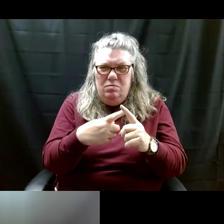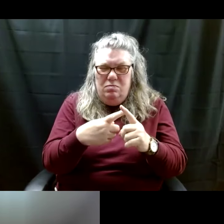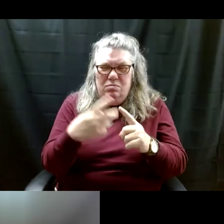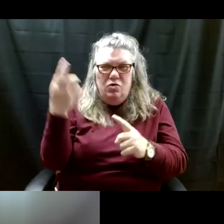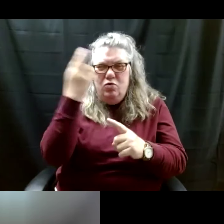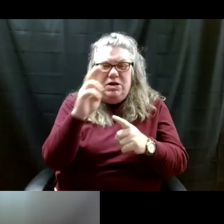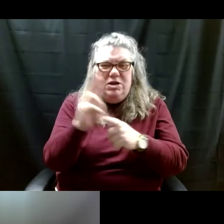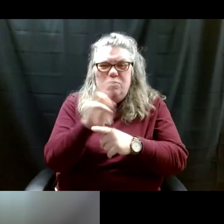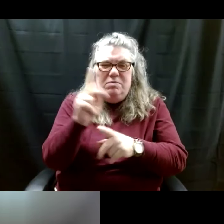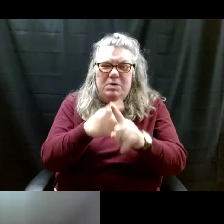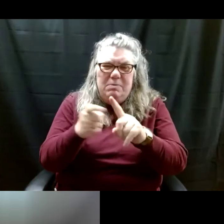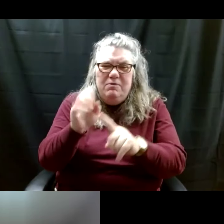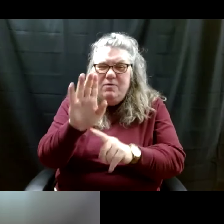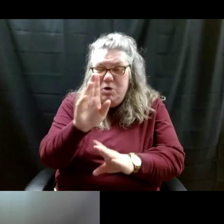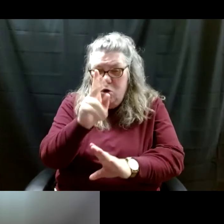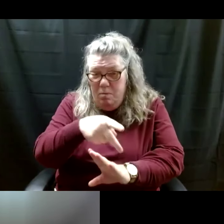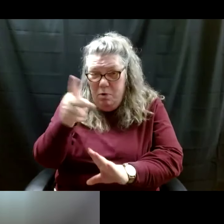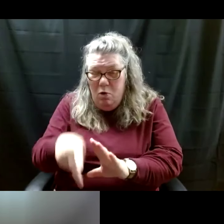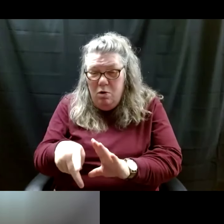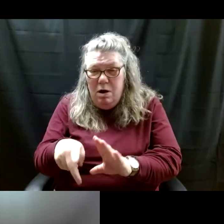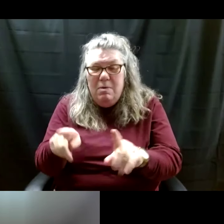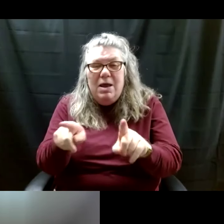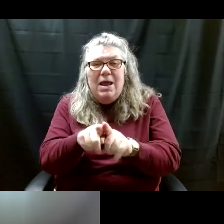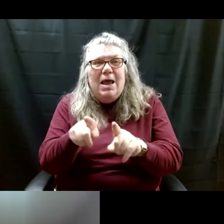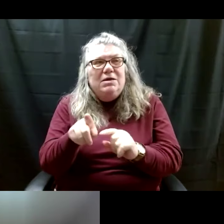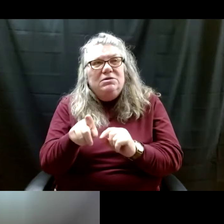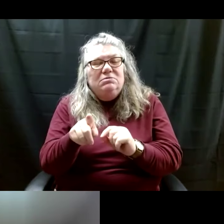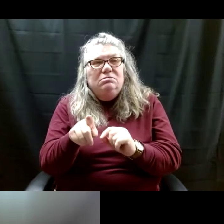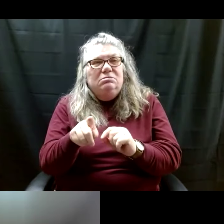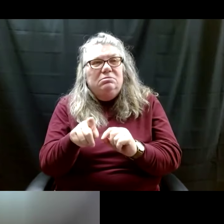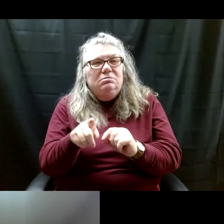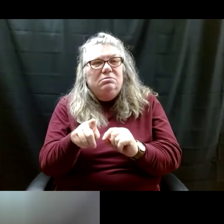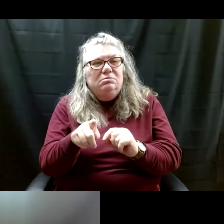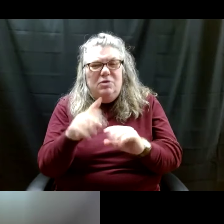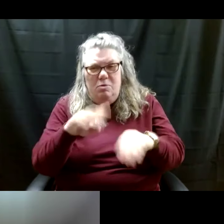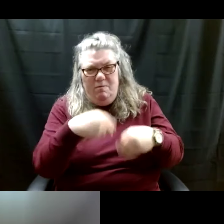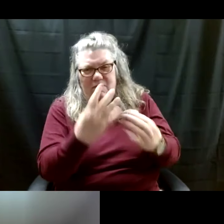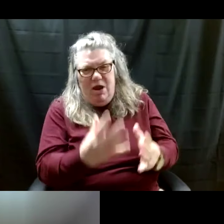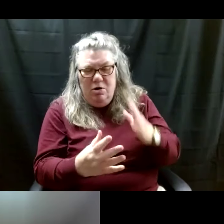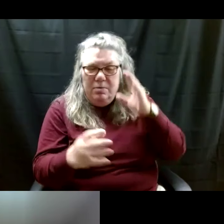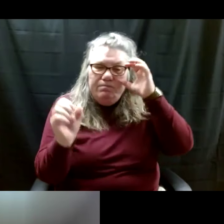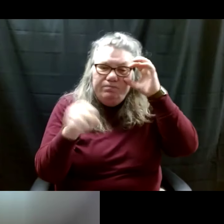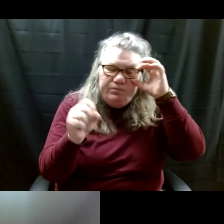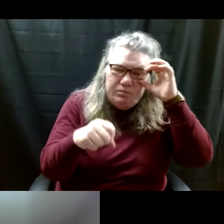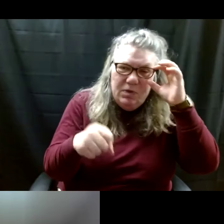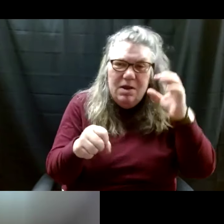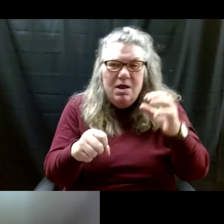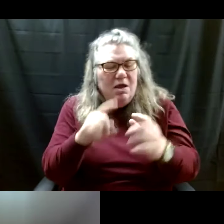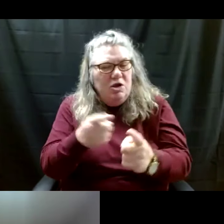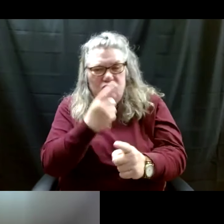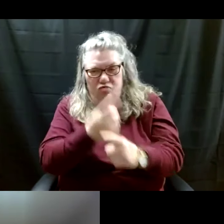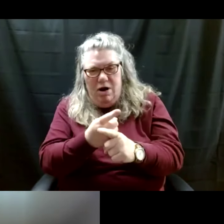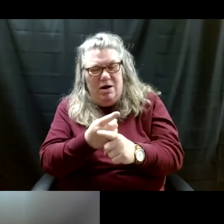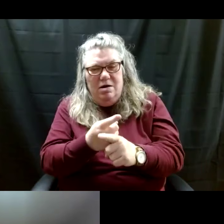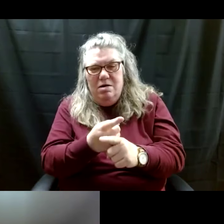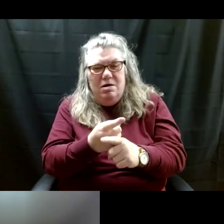out of your outreach program as the provider. Yes, you're exactly right. We've had